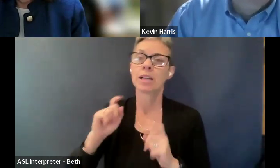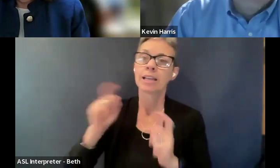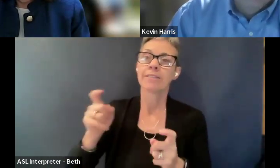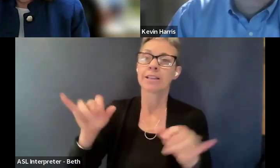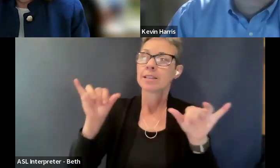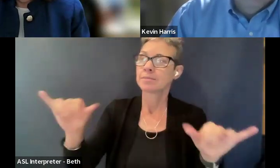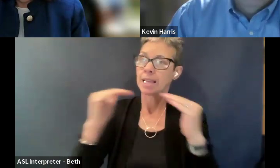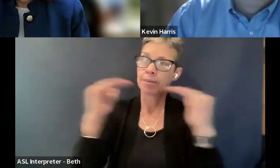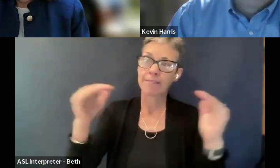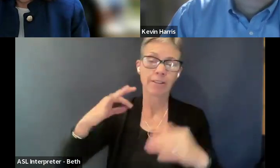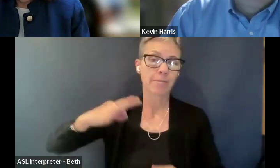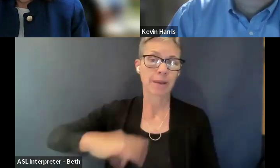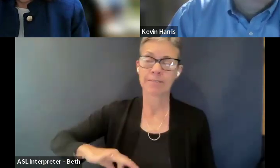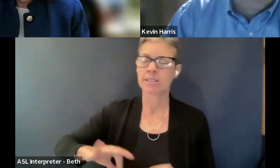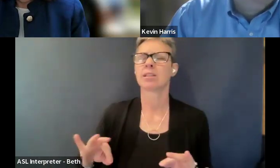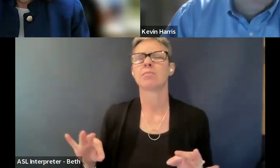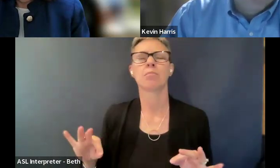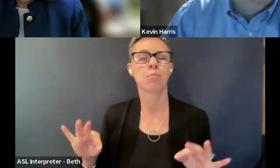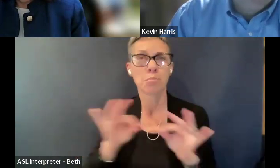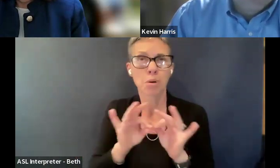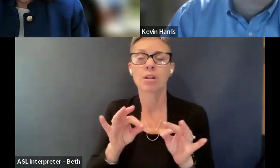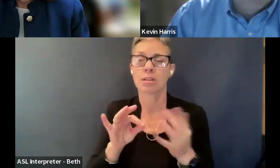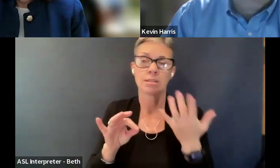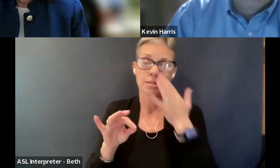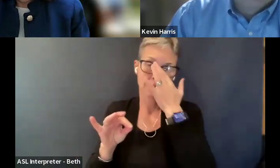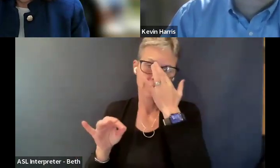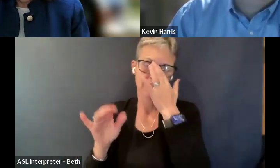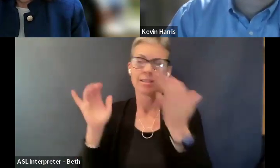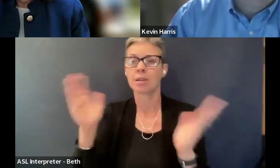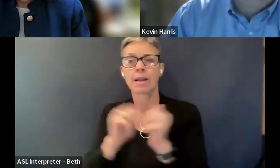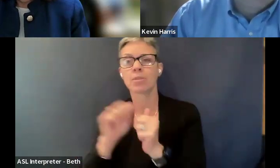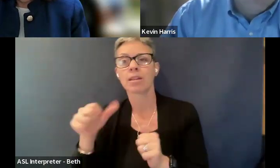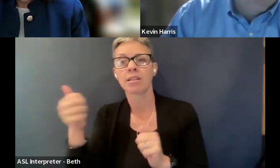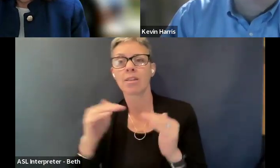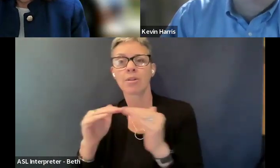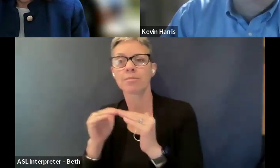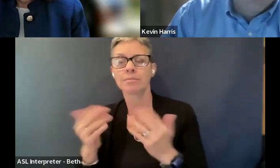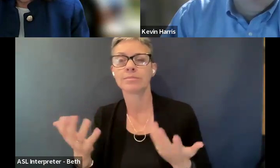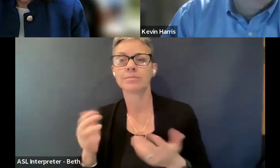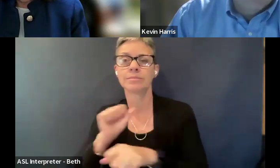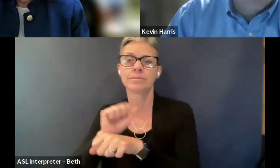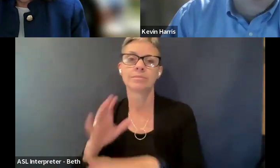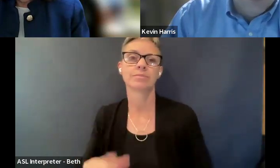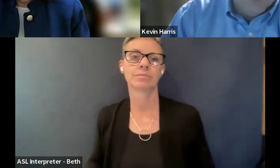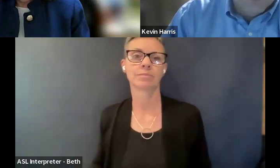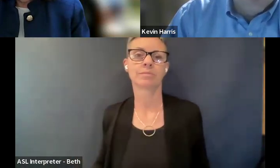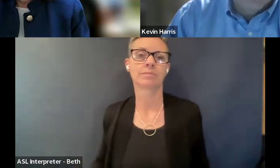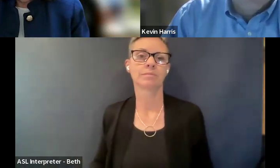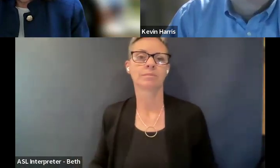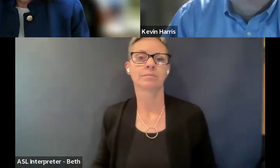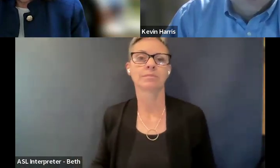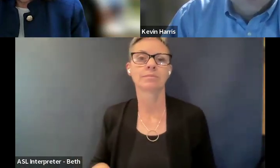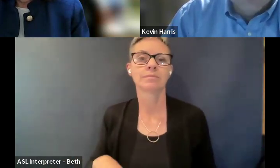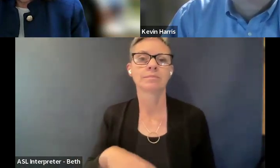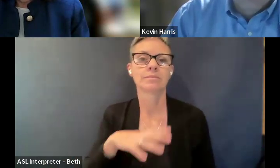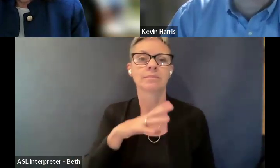that's very key, as those to other employees without disabilities in similar positions, and at a location where the employee interacts with other individuals